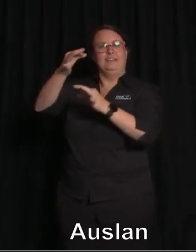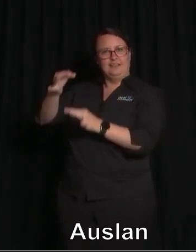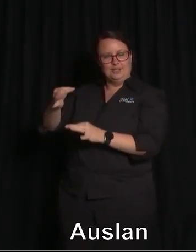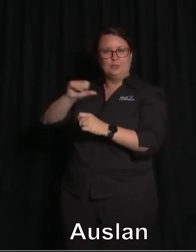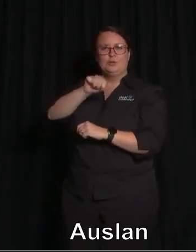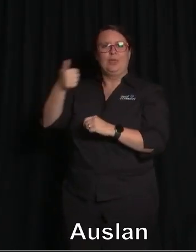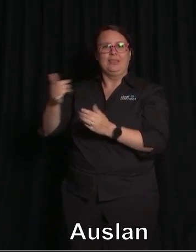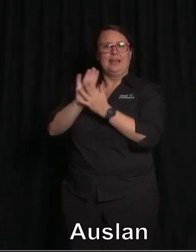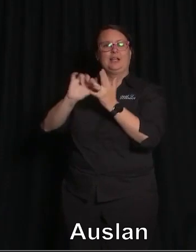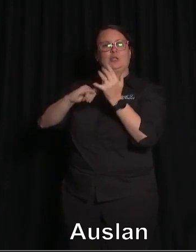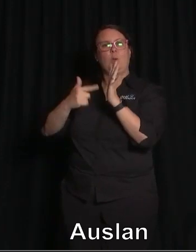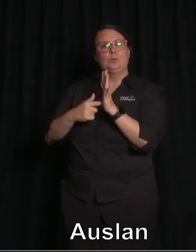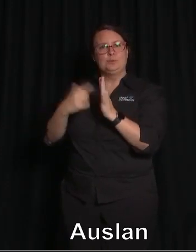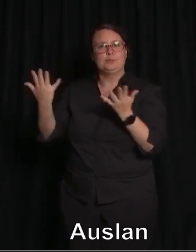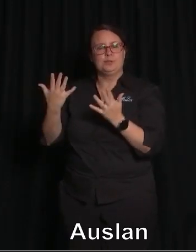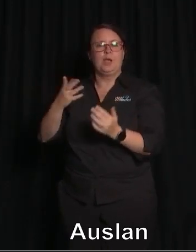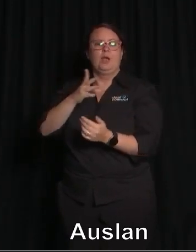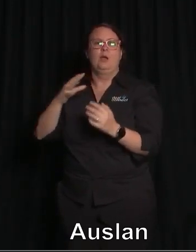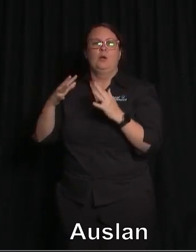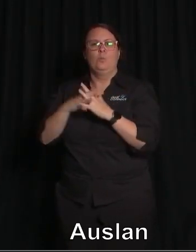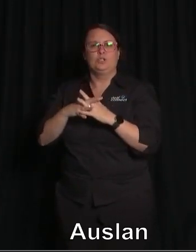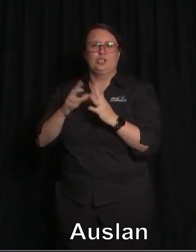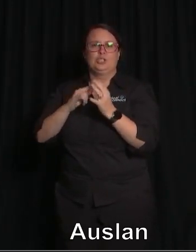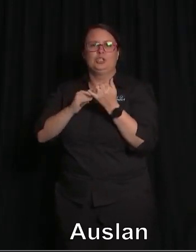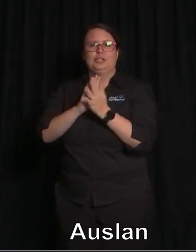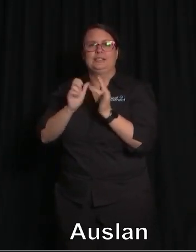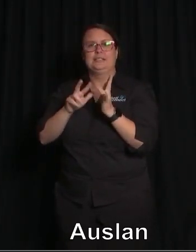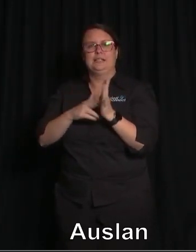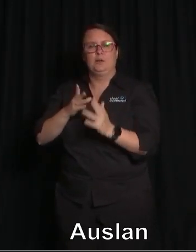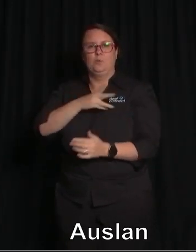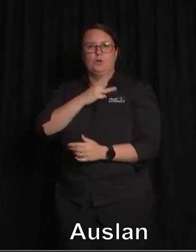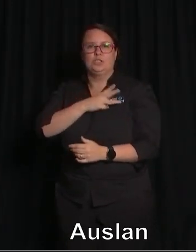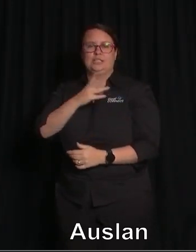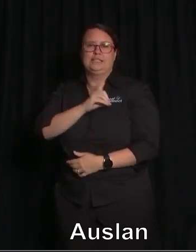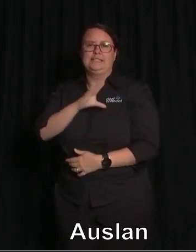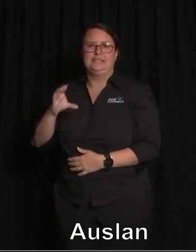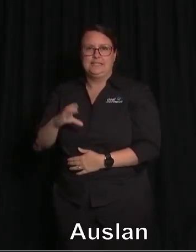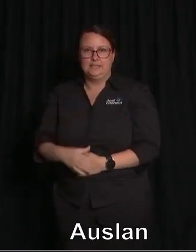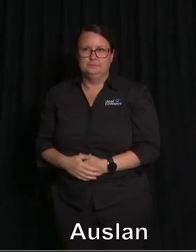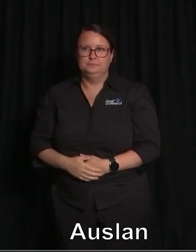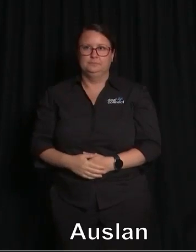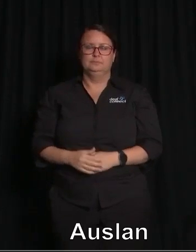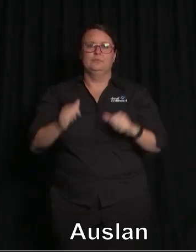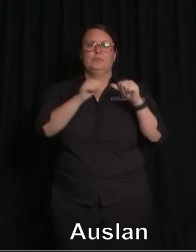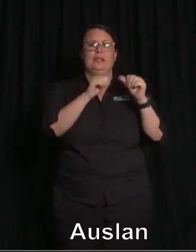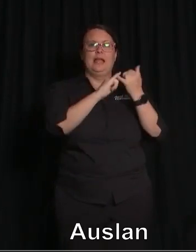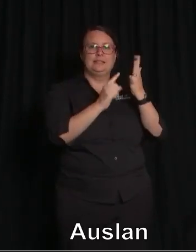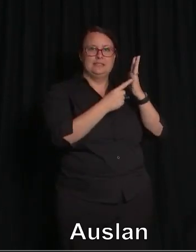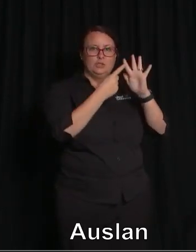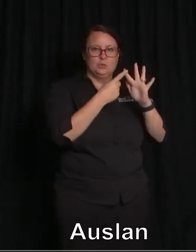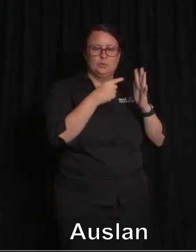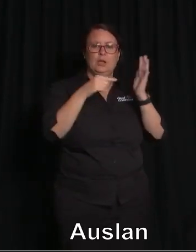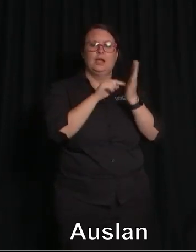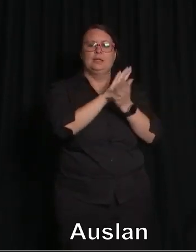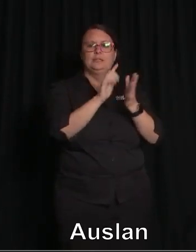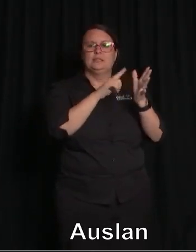Human Rights Conference, Washington, DC. Please welcome Aunty Sue Pinckham, Ty Madden and Felix May to